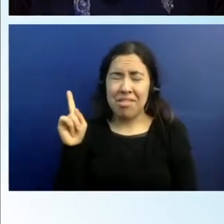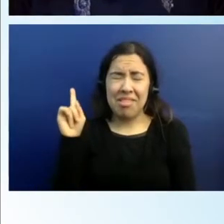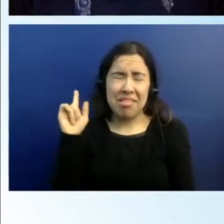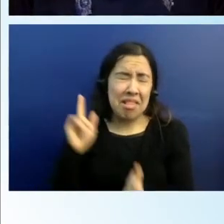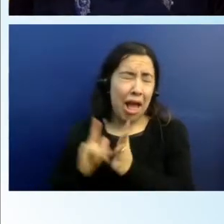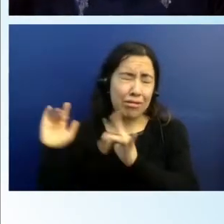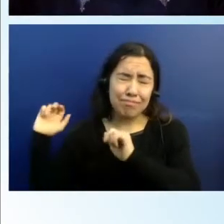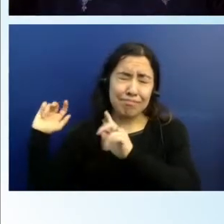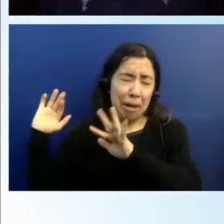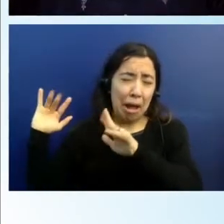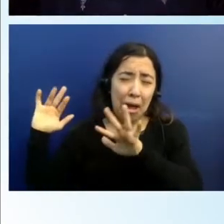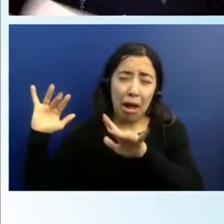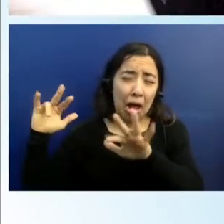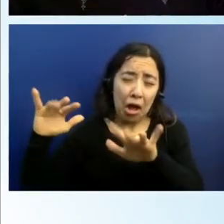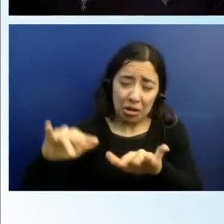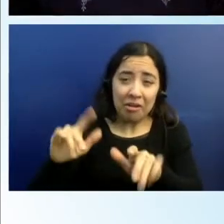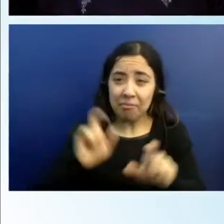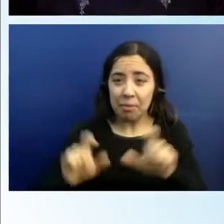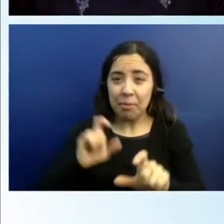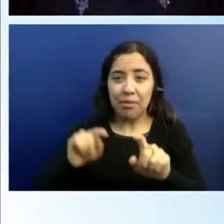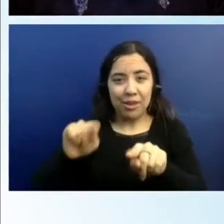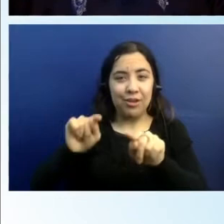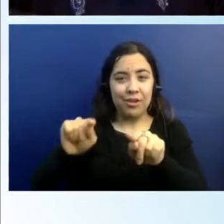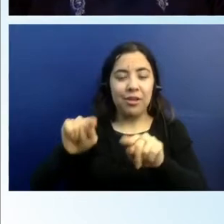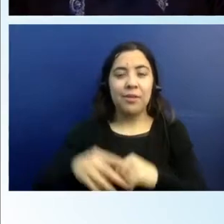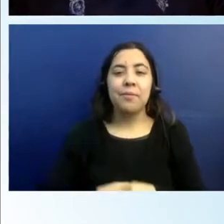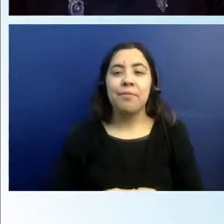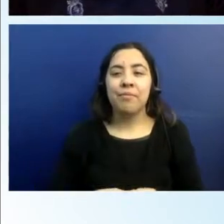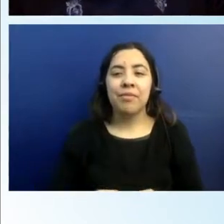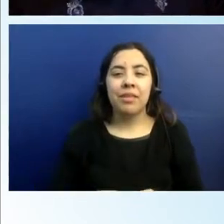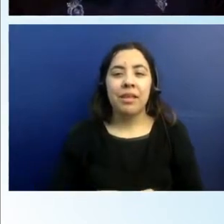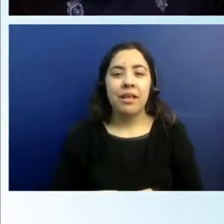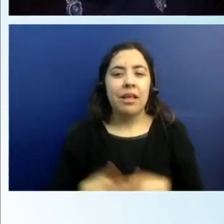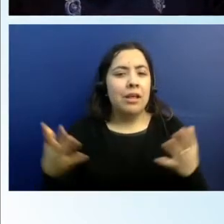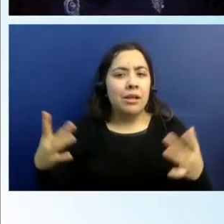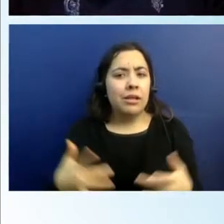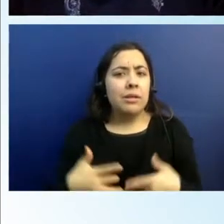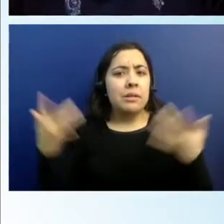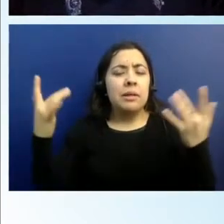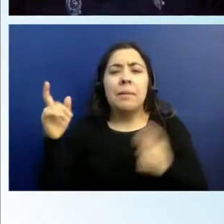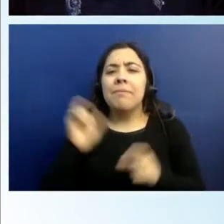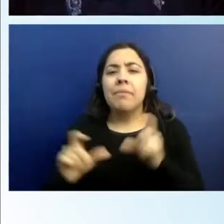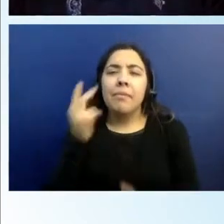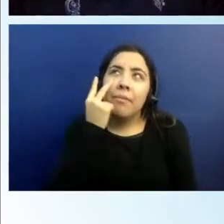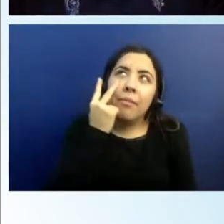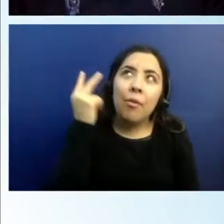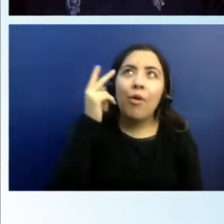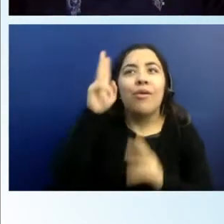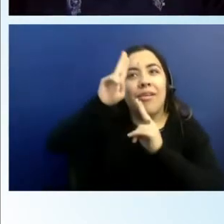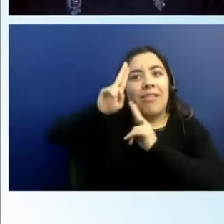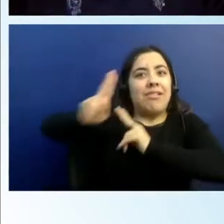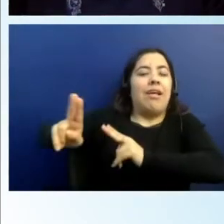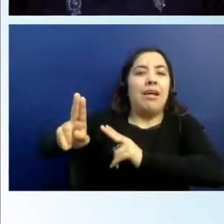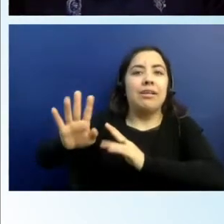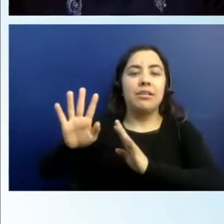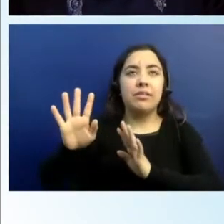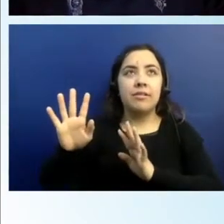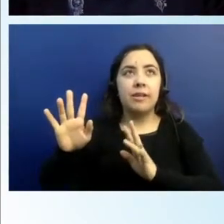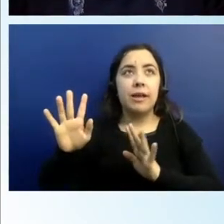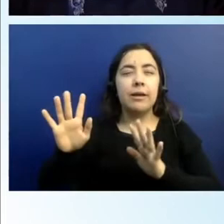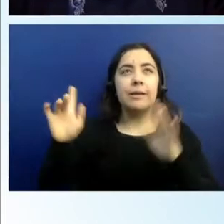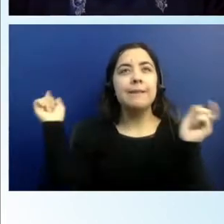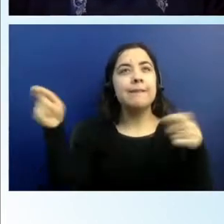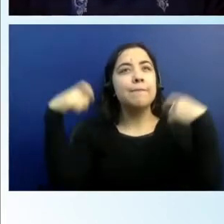people. And what it is people memorialize, they